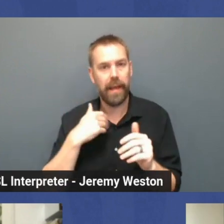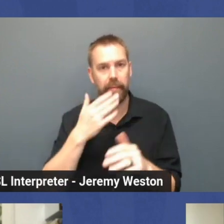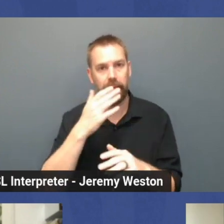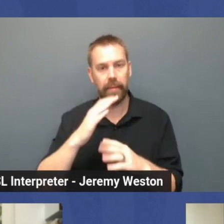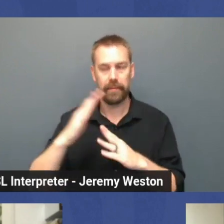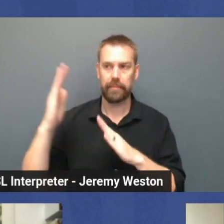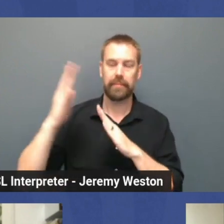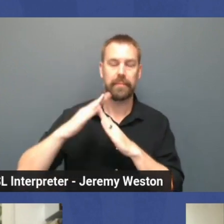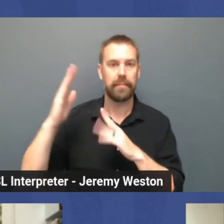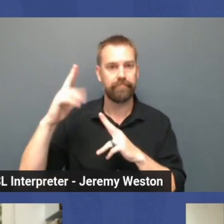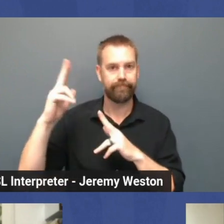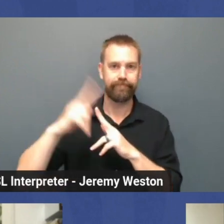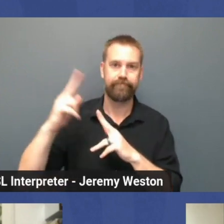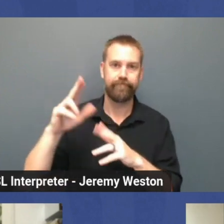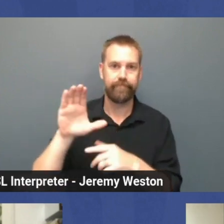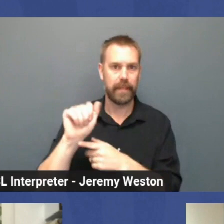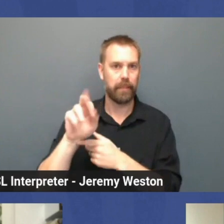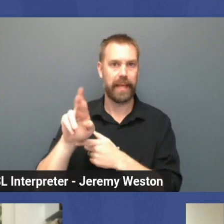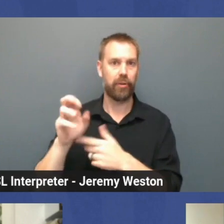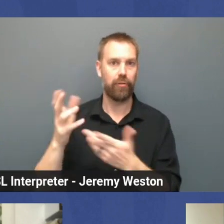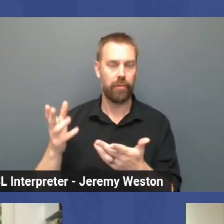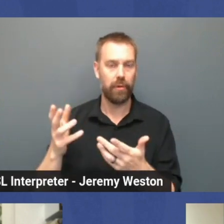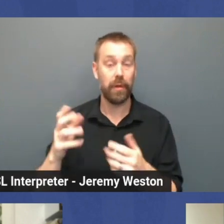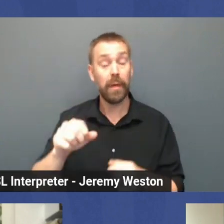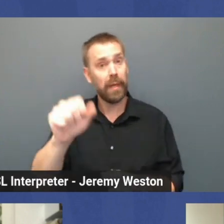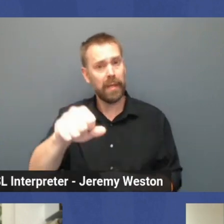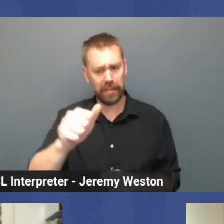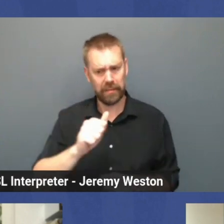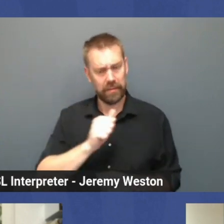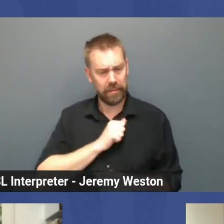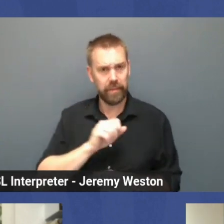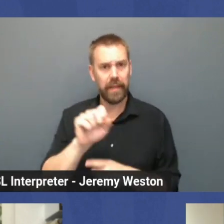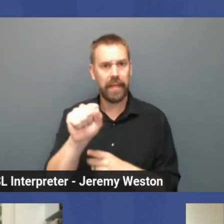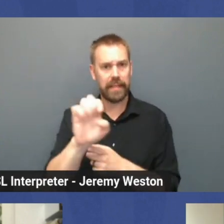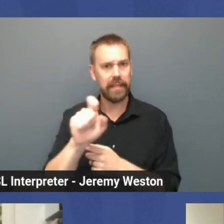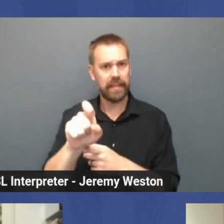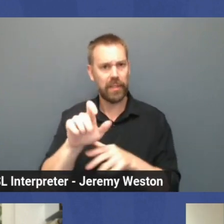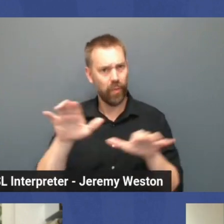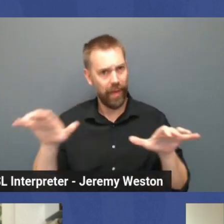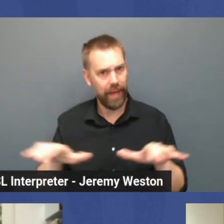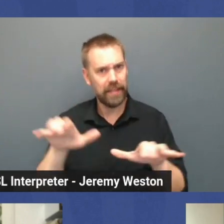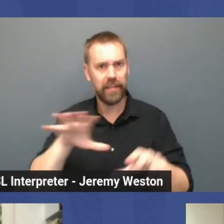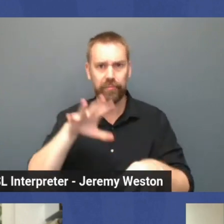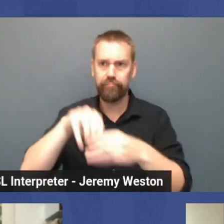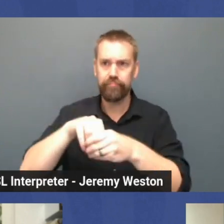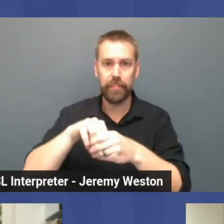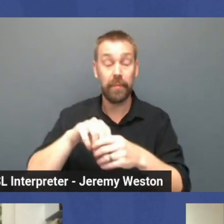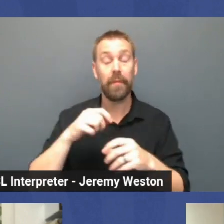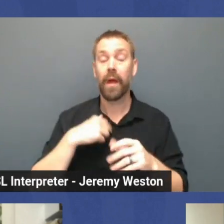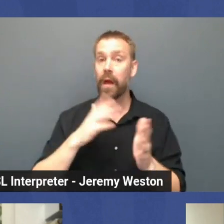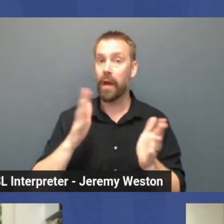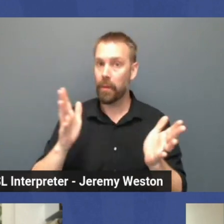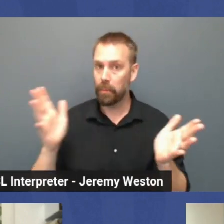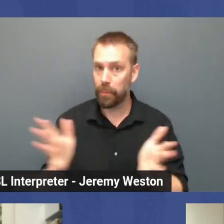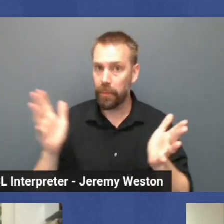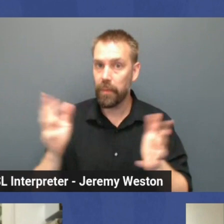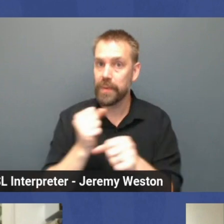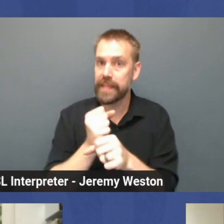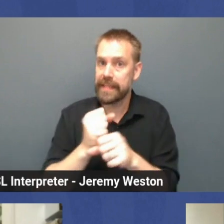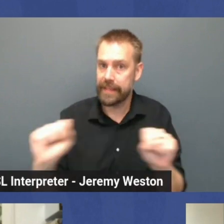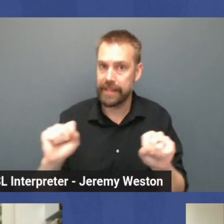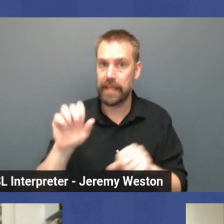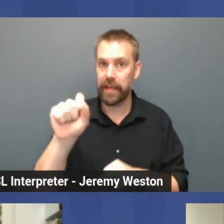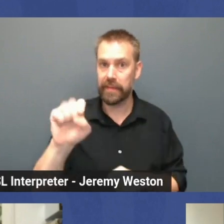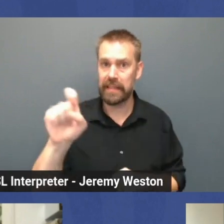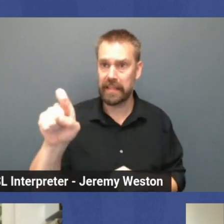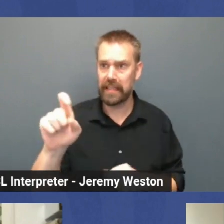in my personal life, yes, I am sexually active. I do promote that. I promote safe sex, and there's nothing wrong with